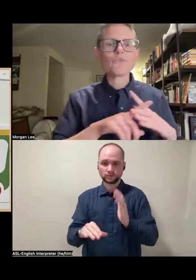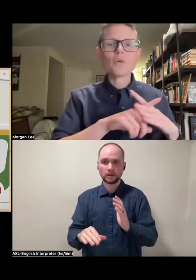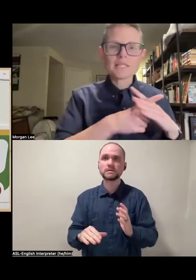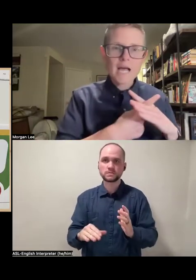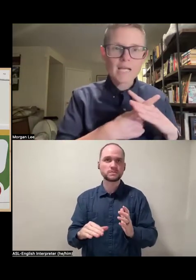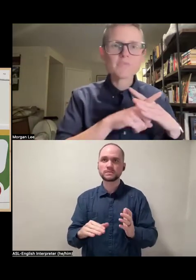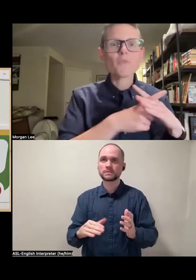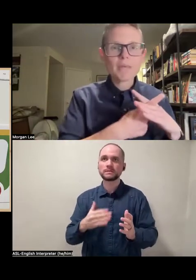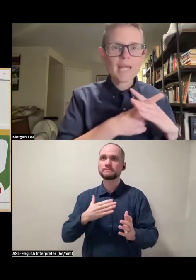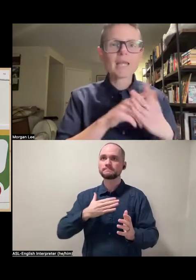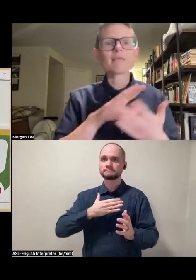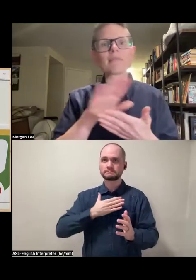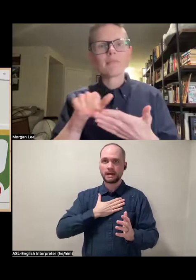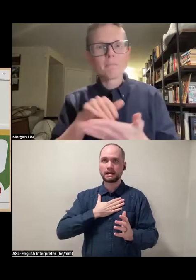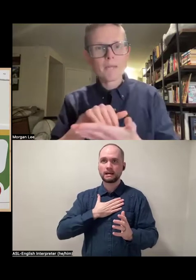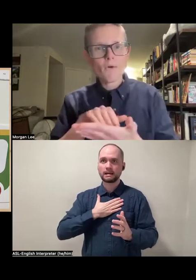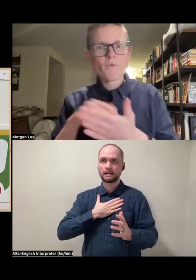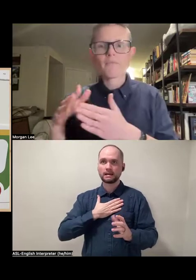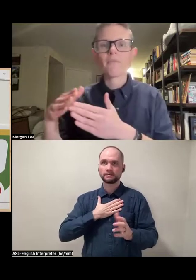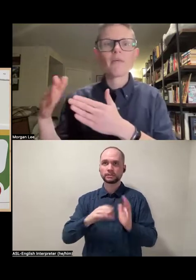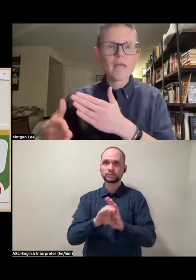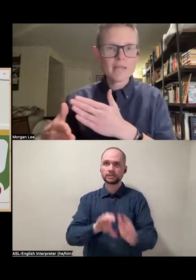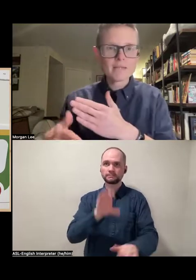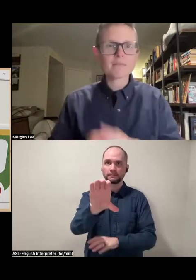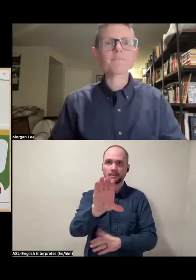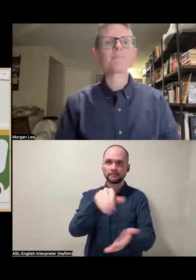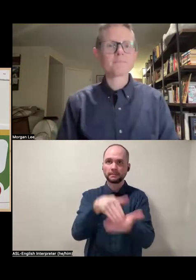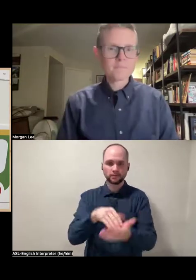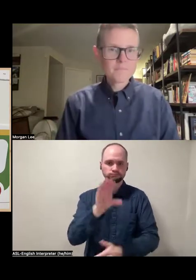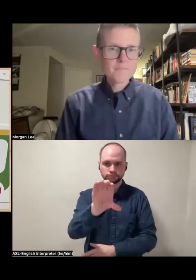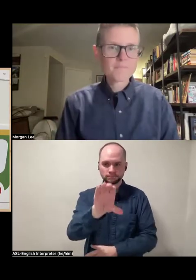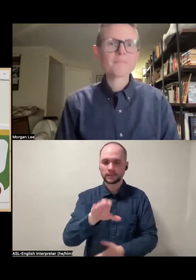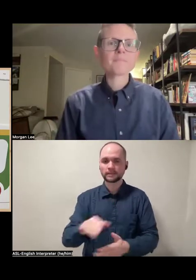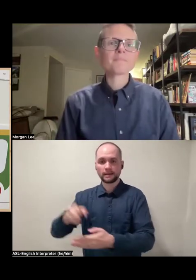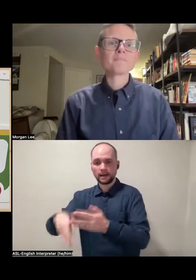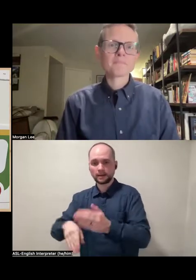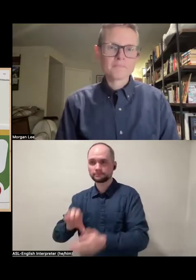train doing the signs for the beginning, the middle, the end.